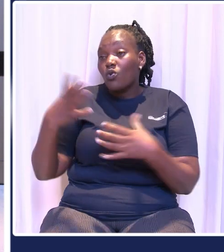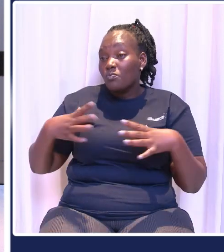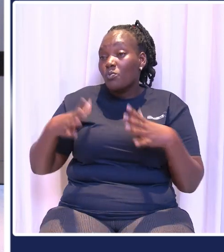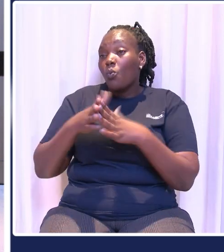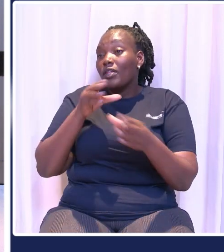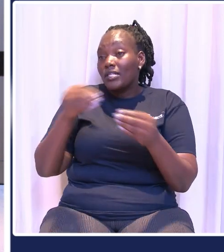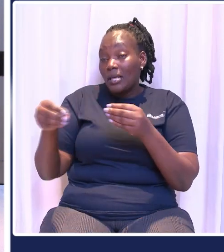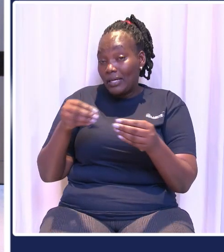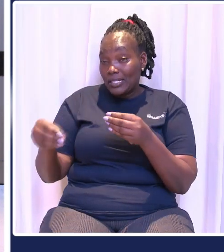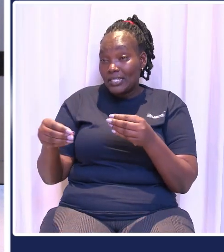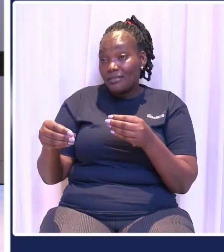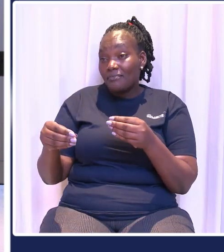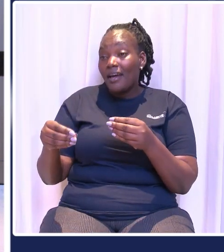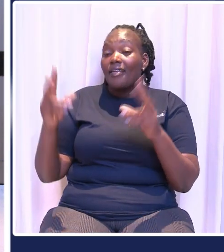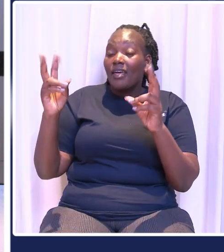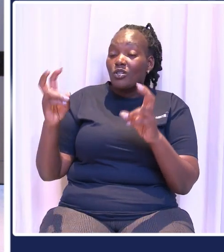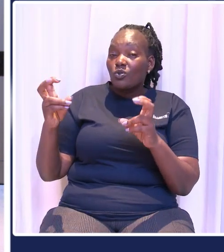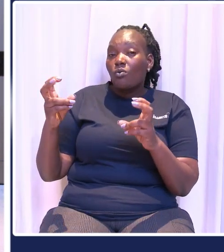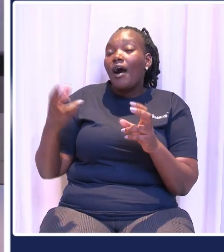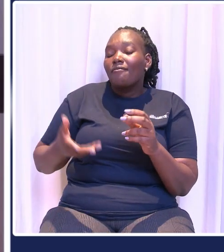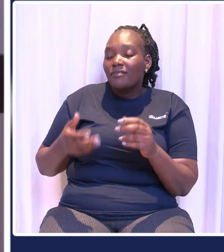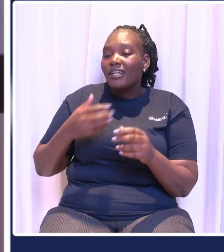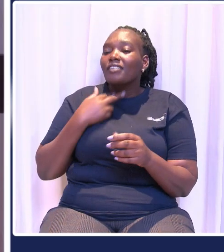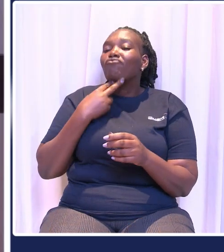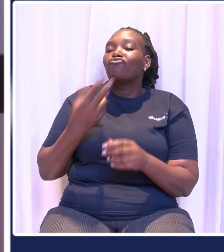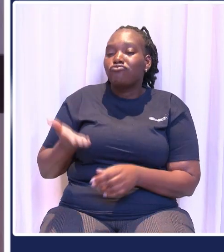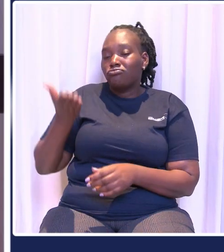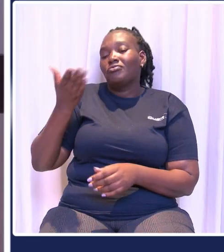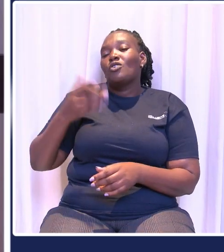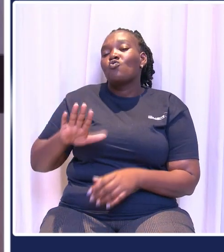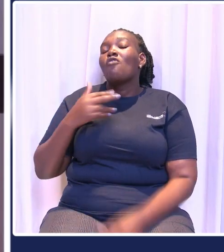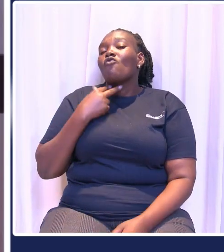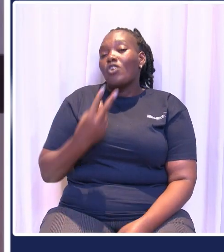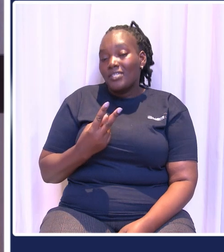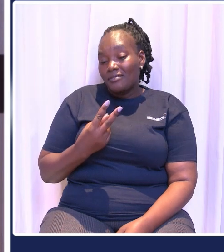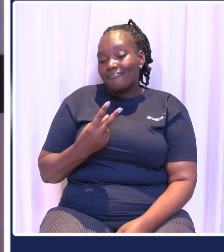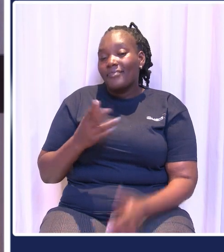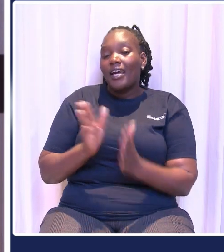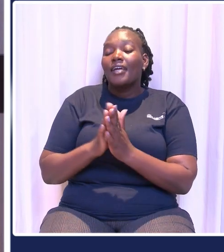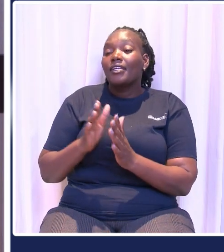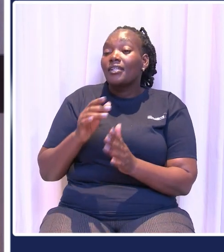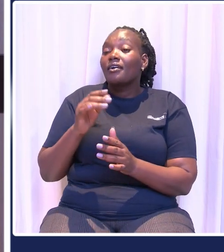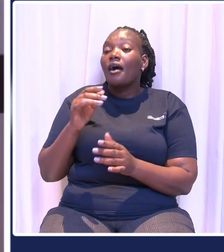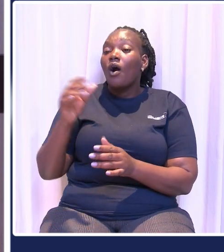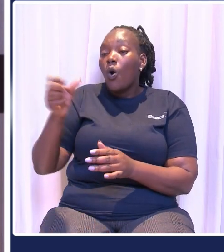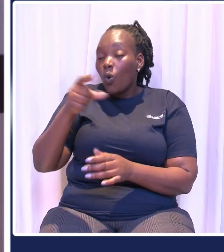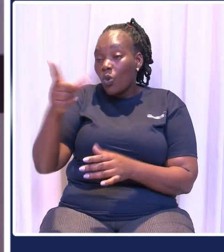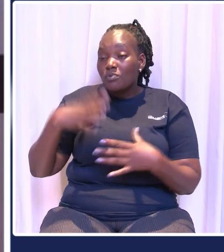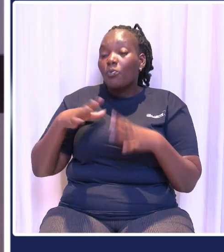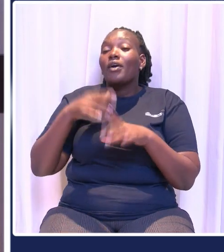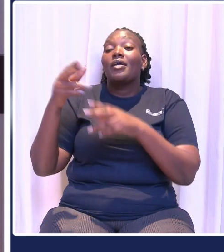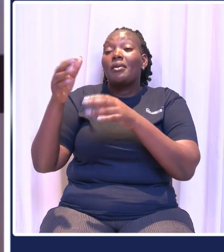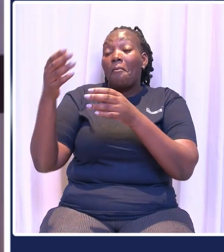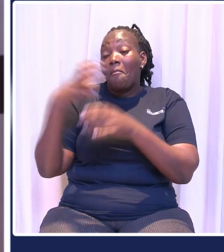disabilities. Raise your voice, and hold those in power to account.